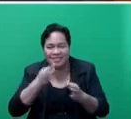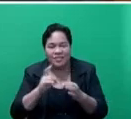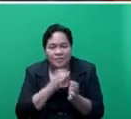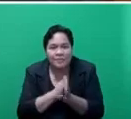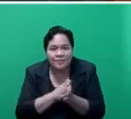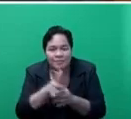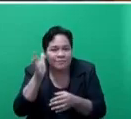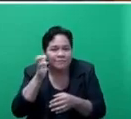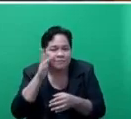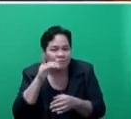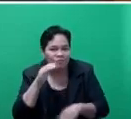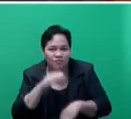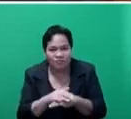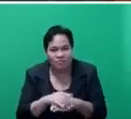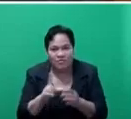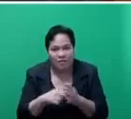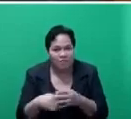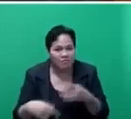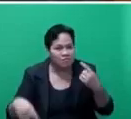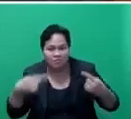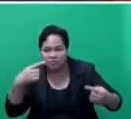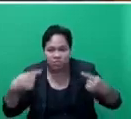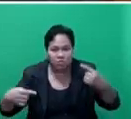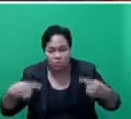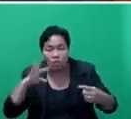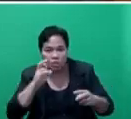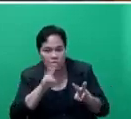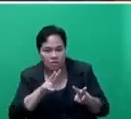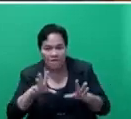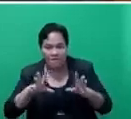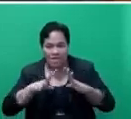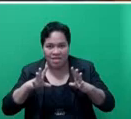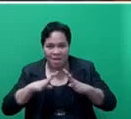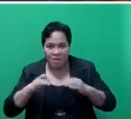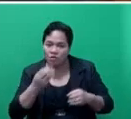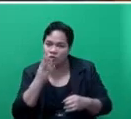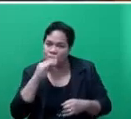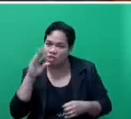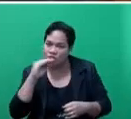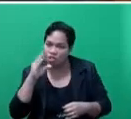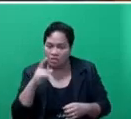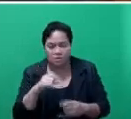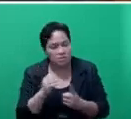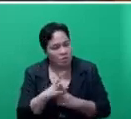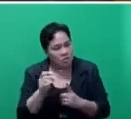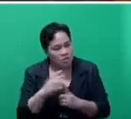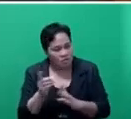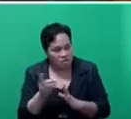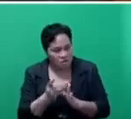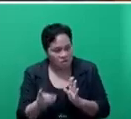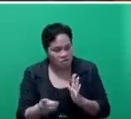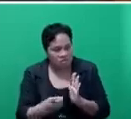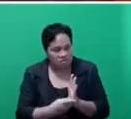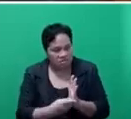to be in full operation, and they see that freedom of speech, that is fundamental to democracy,